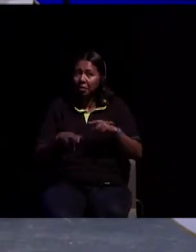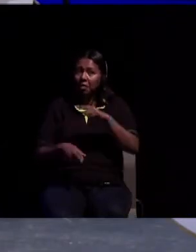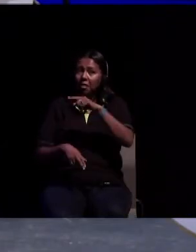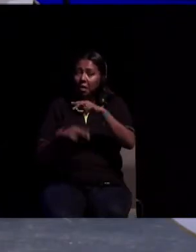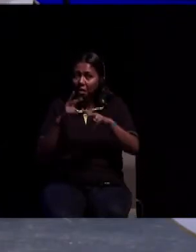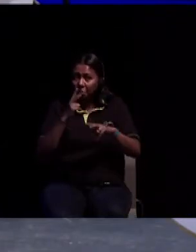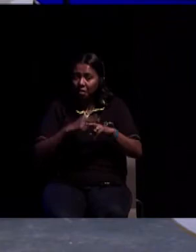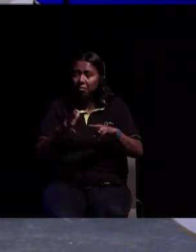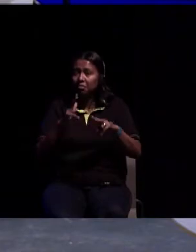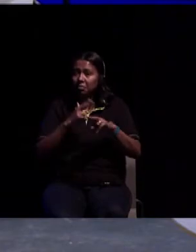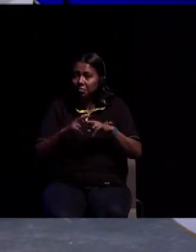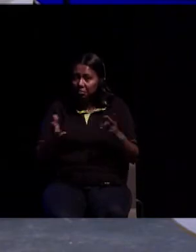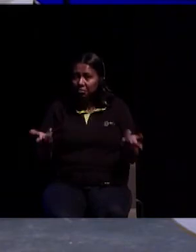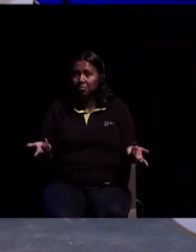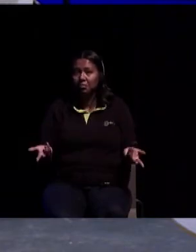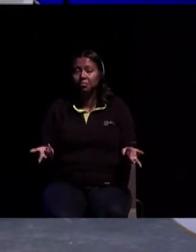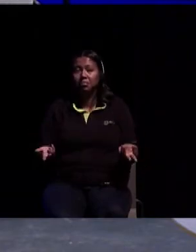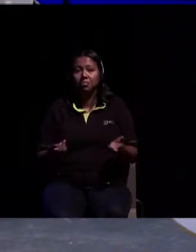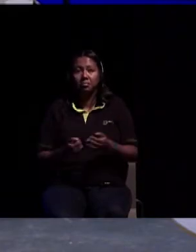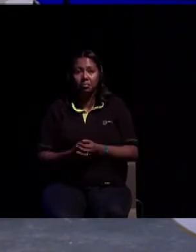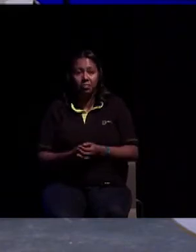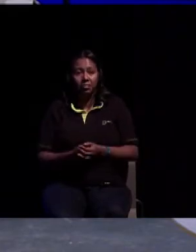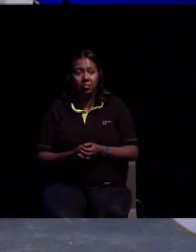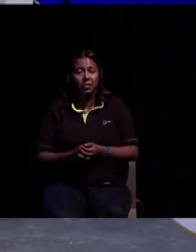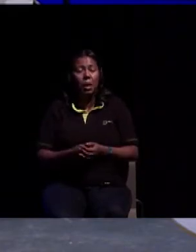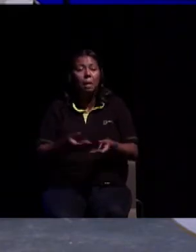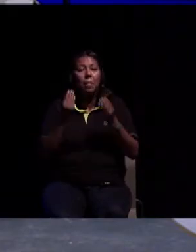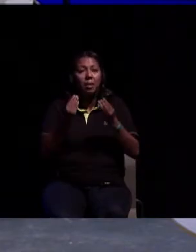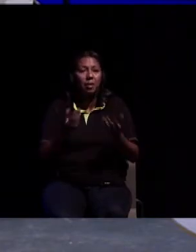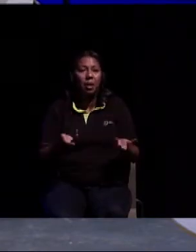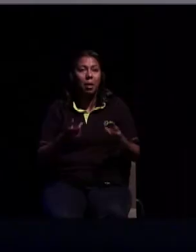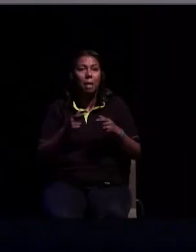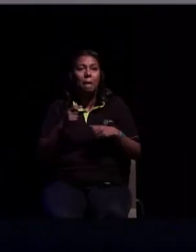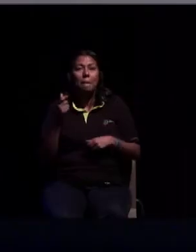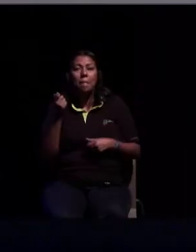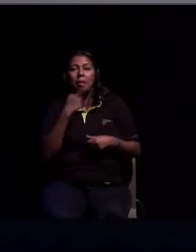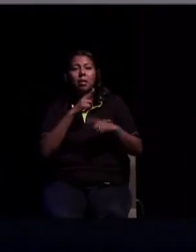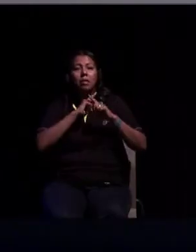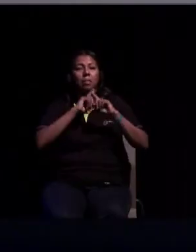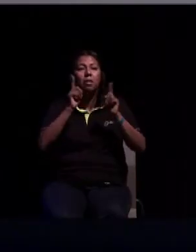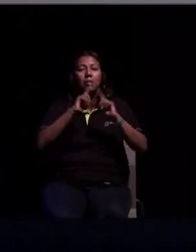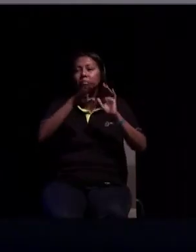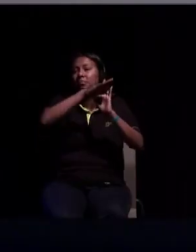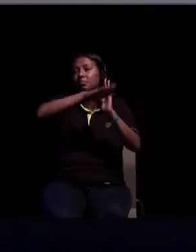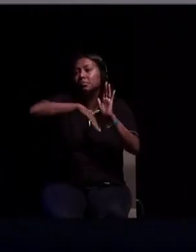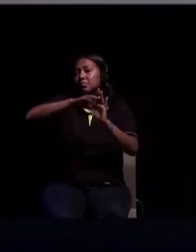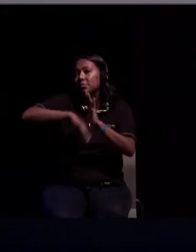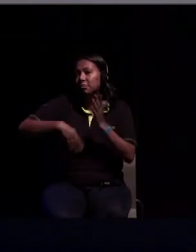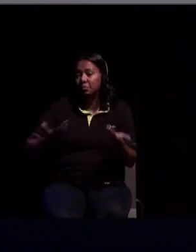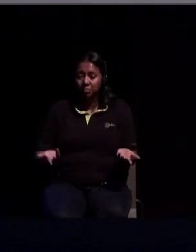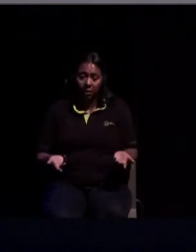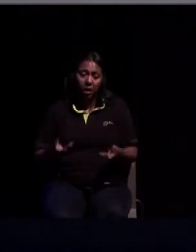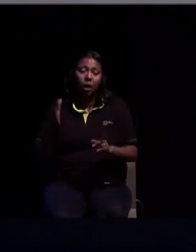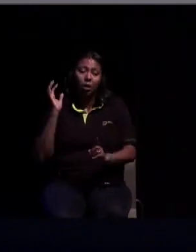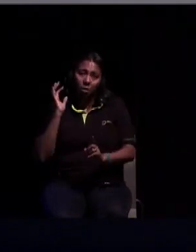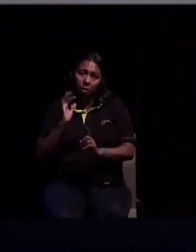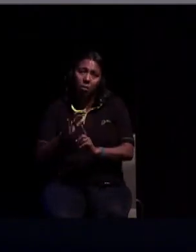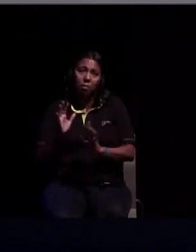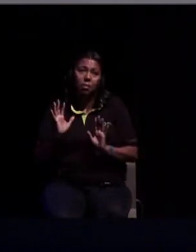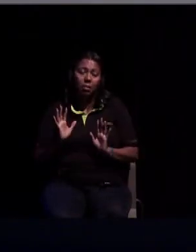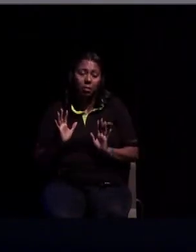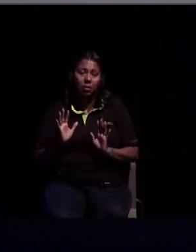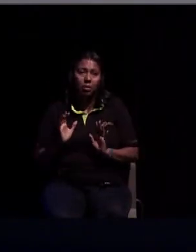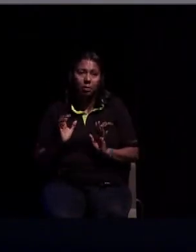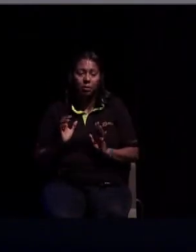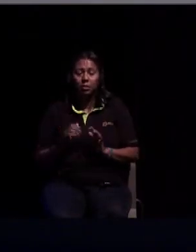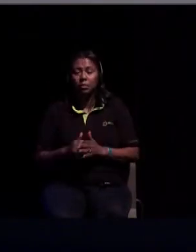divert criticism of what the tourism industry is doing. In fact, I think if we really wanted to deal with human rights